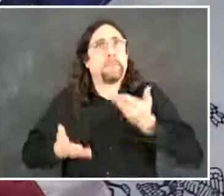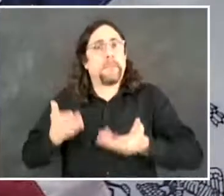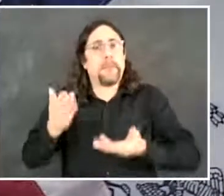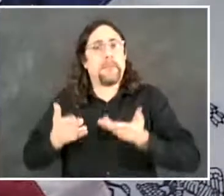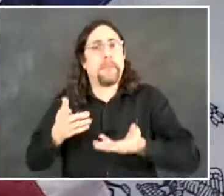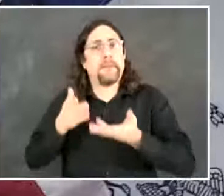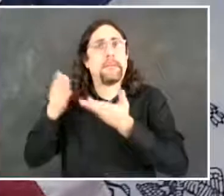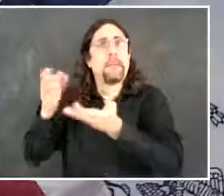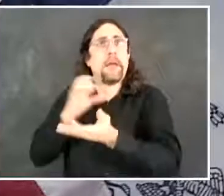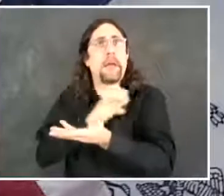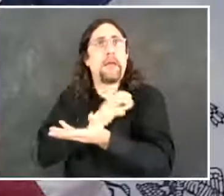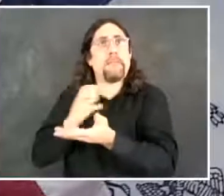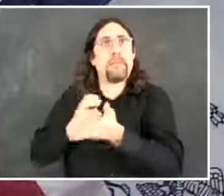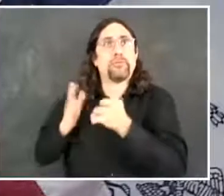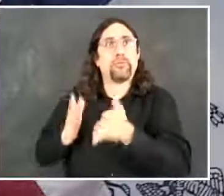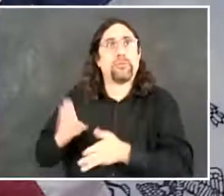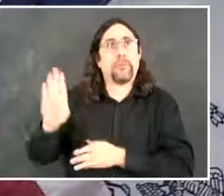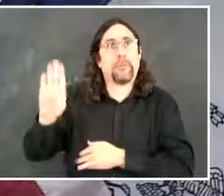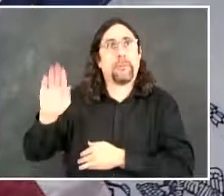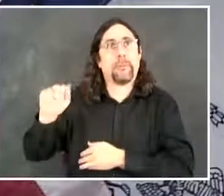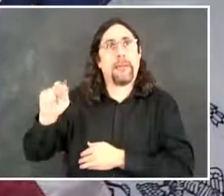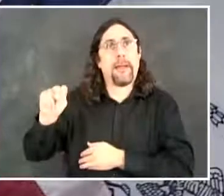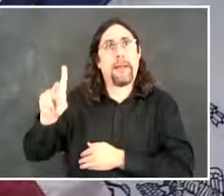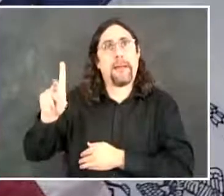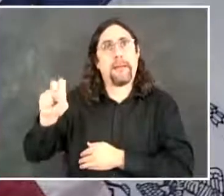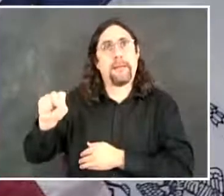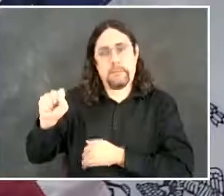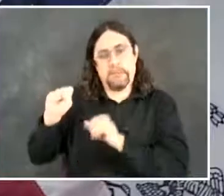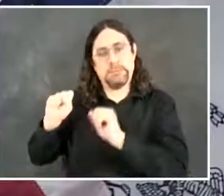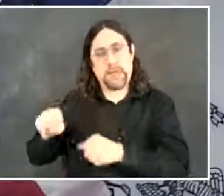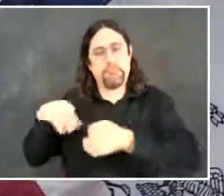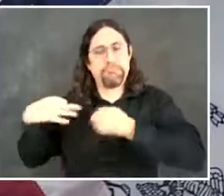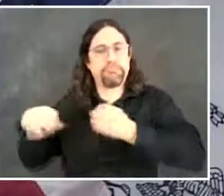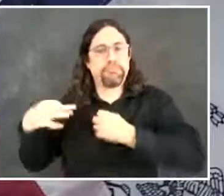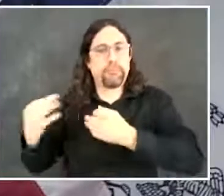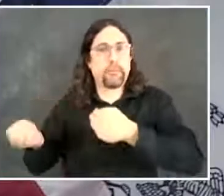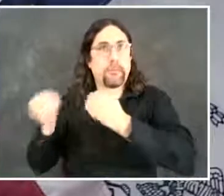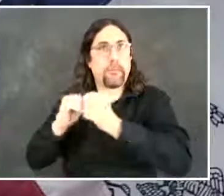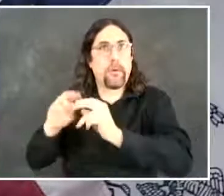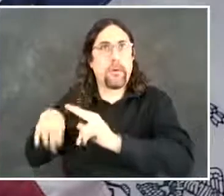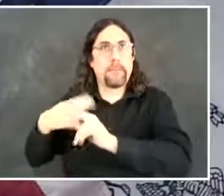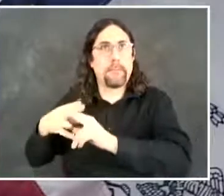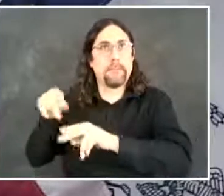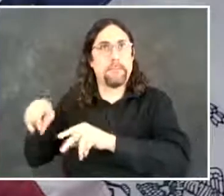safe haven capacity just in the last days, and we're going to keep adding.